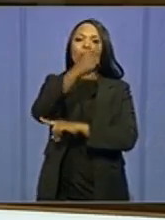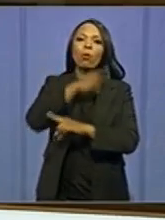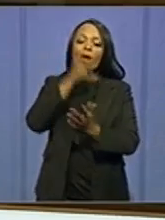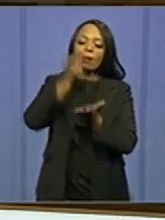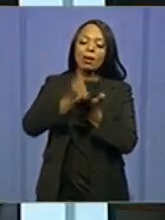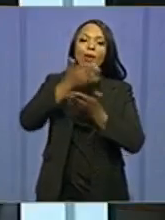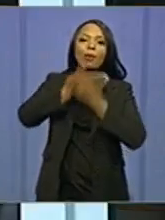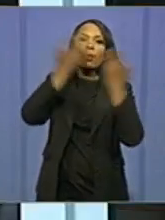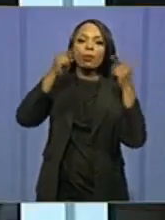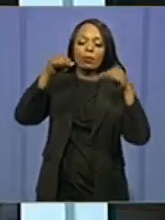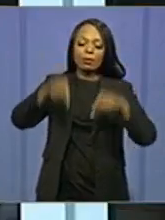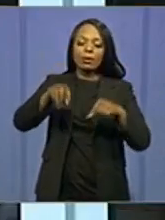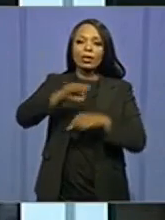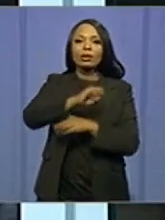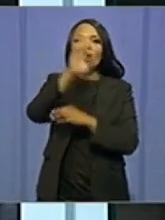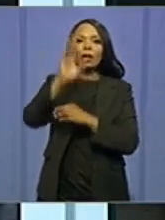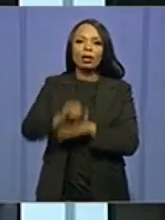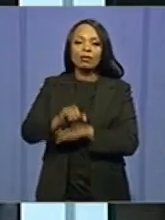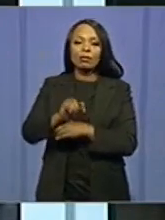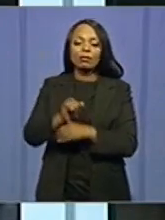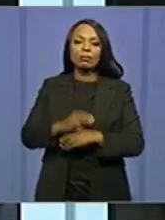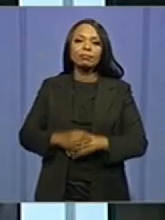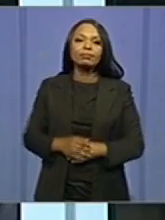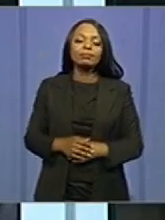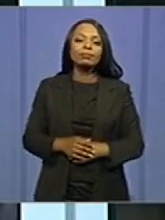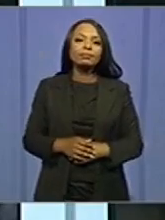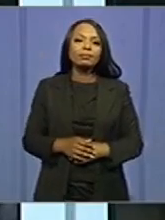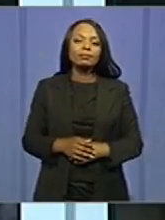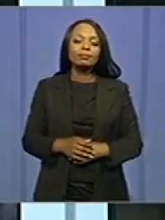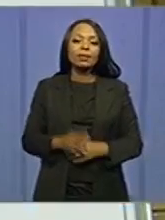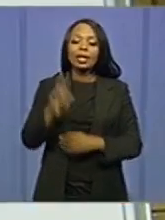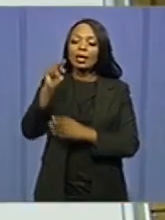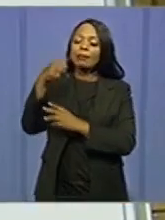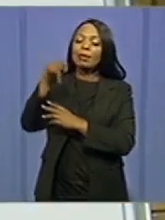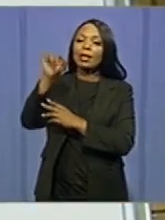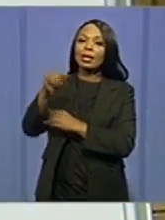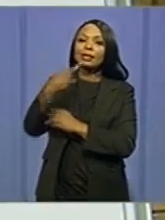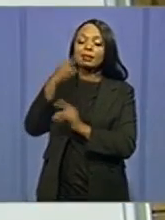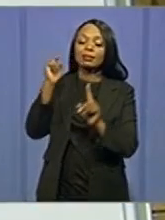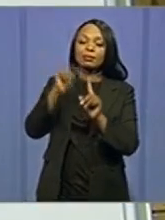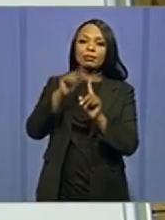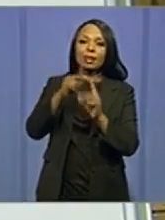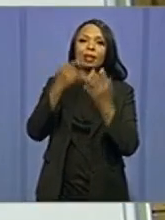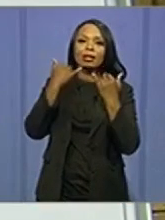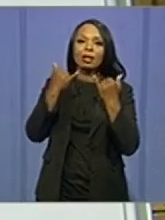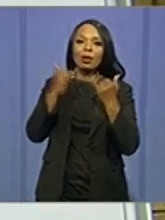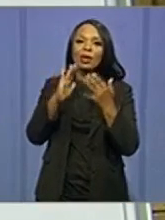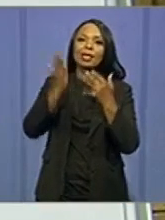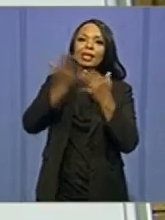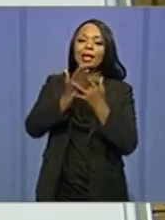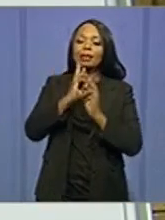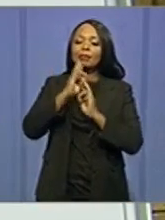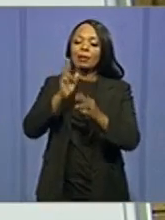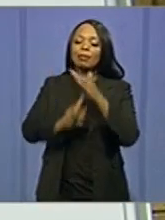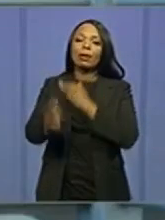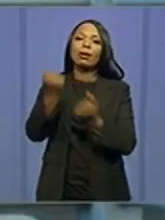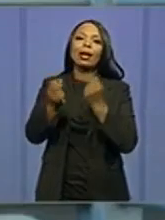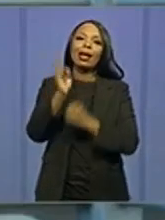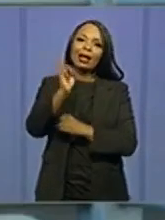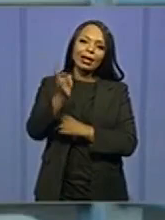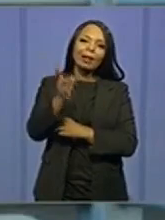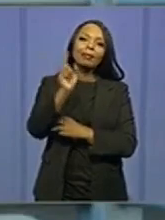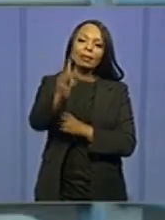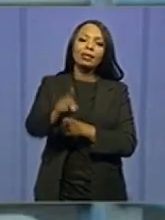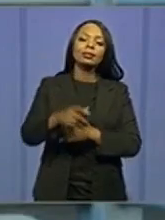ya fa a ne a le mo nageng ntle le ditlankana tse di maleba. NPA e dumela fa a santse a na le kgetsi eo a tshwanetseng go e arabela.